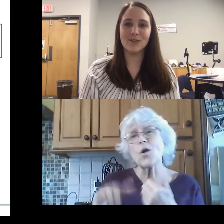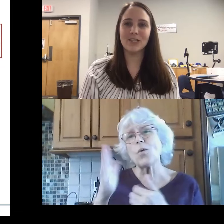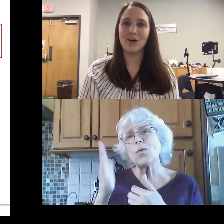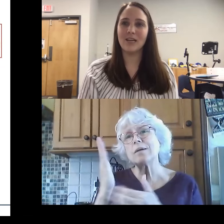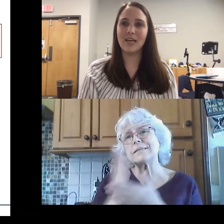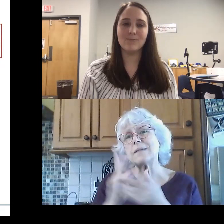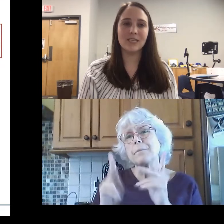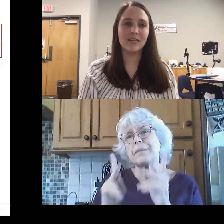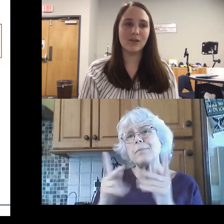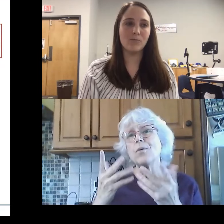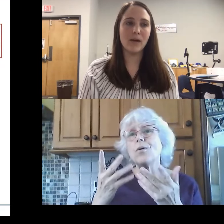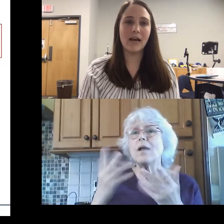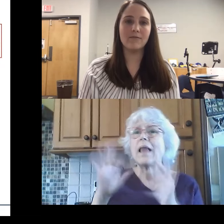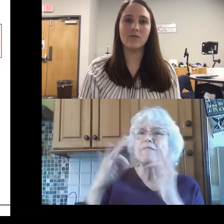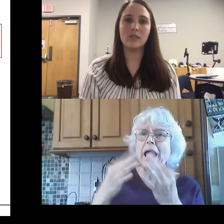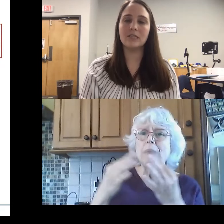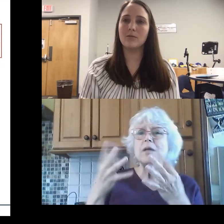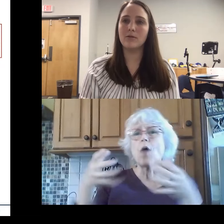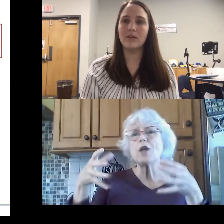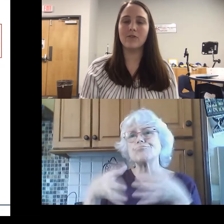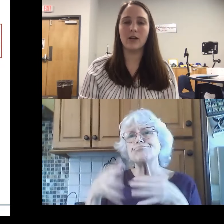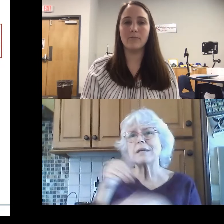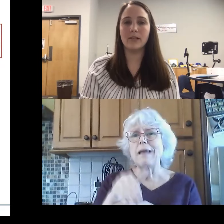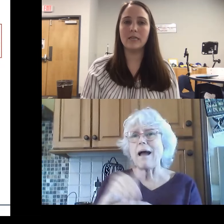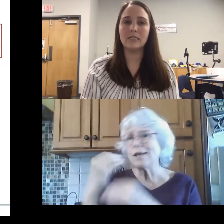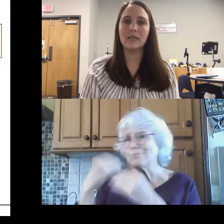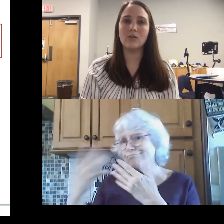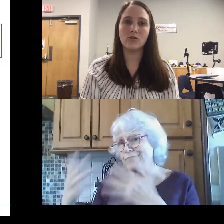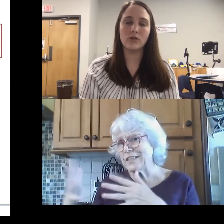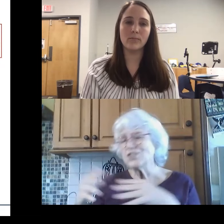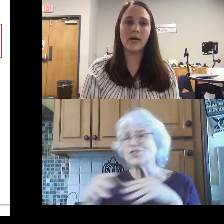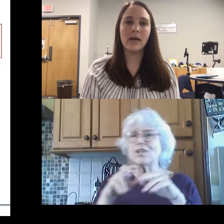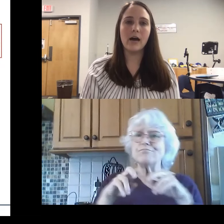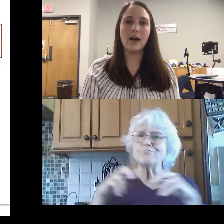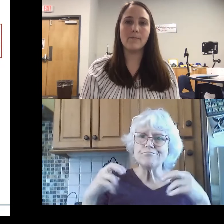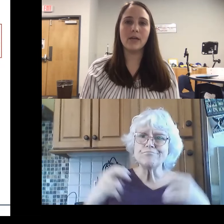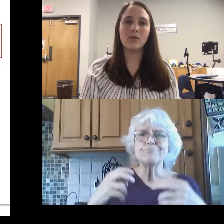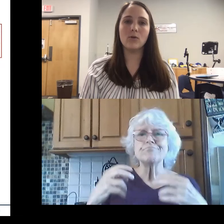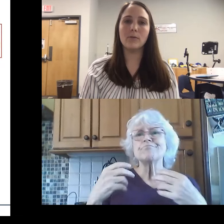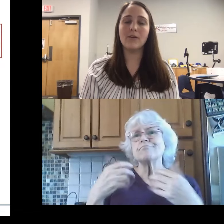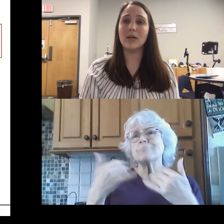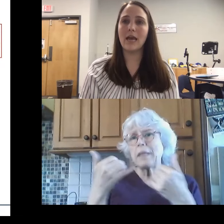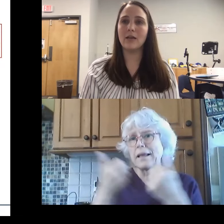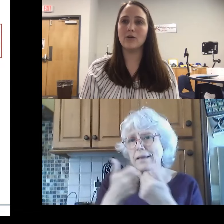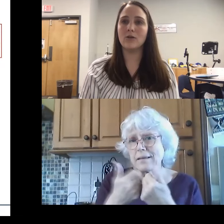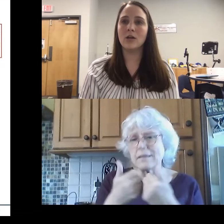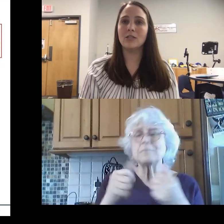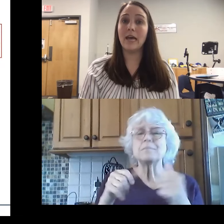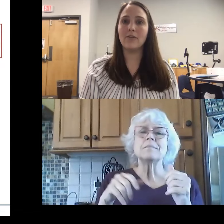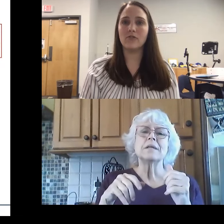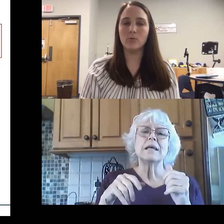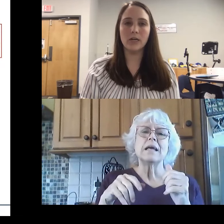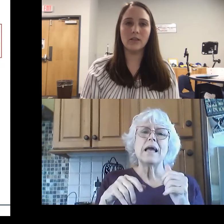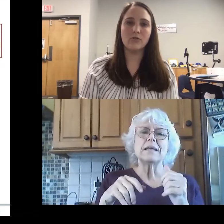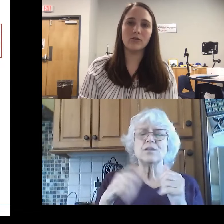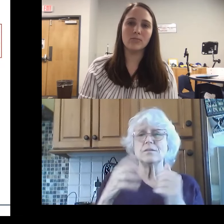night where it's all games. And then you may have different discipline, different abilities in the group. Um, and you want to be able to cater to